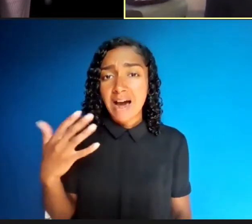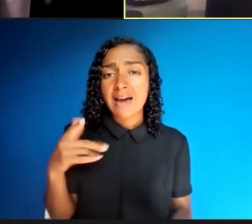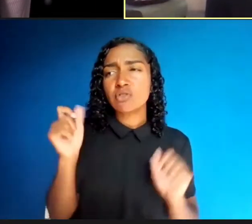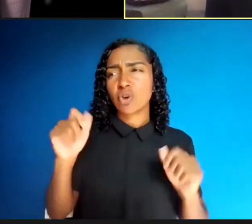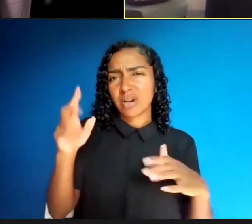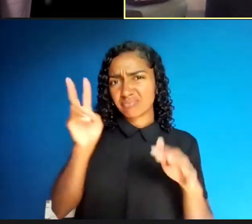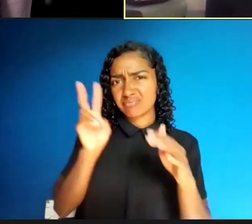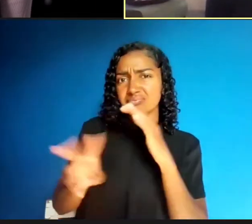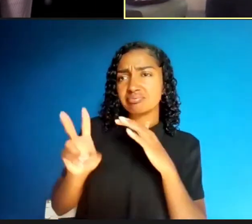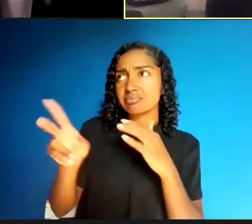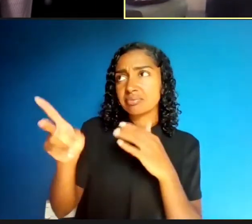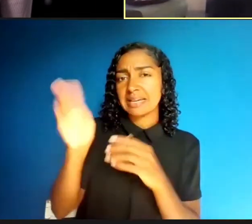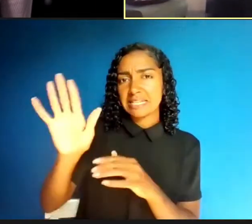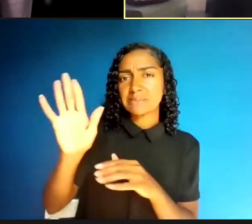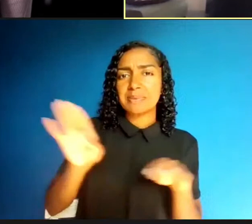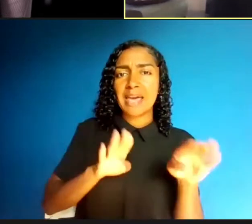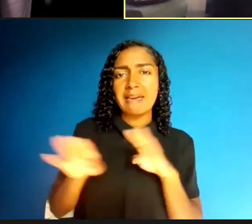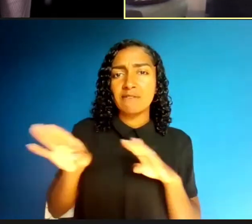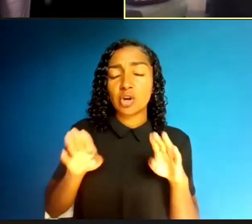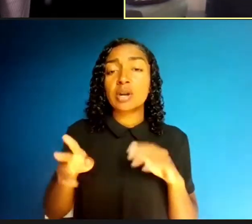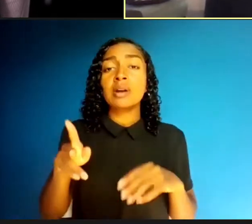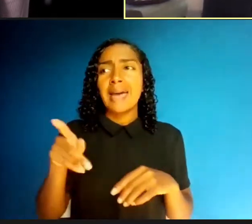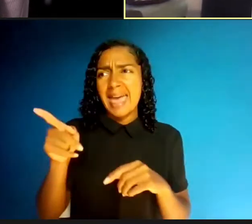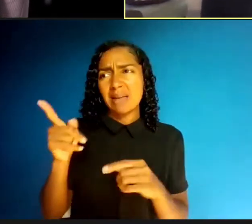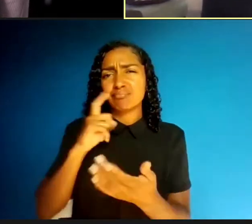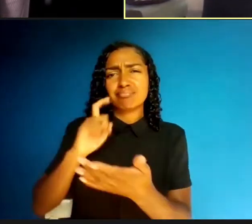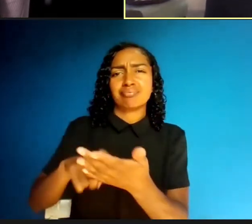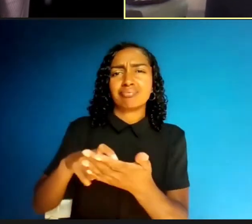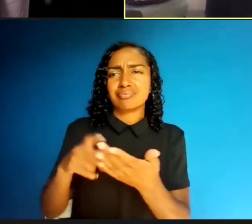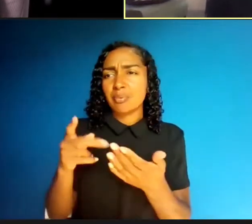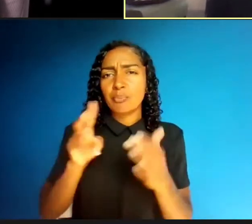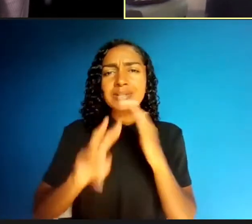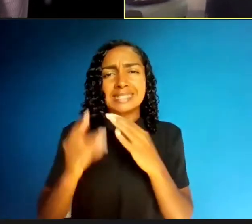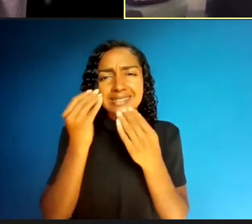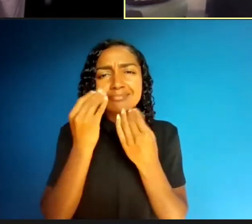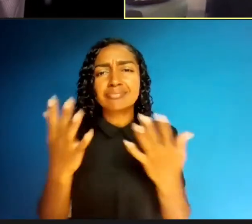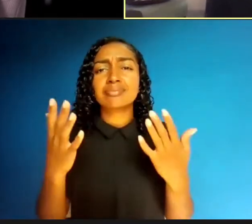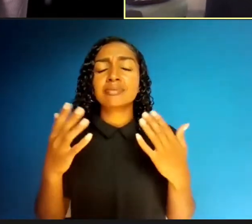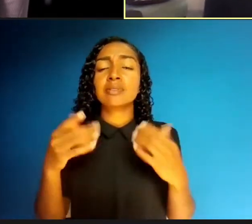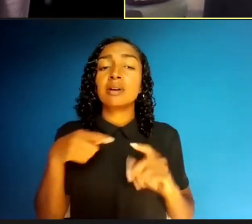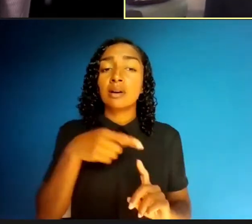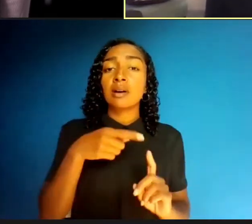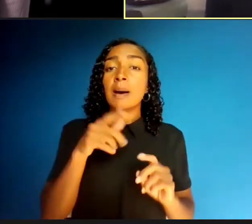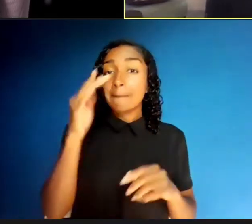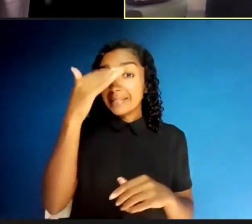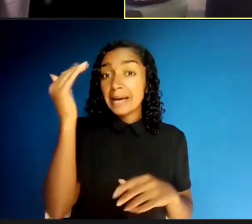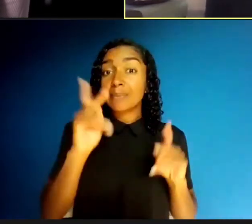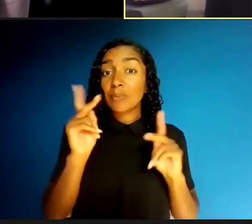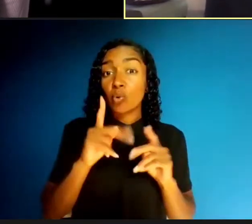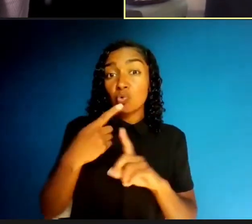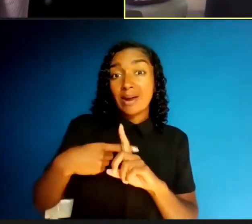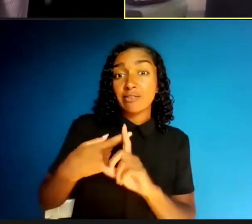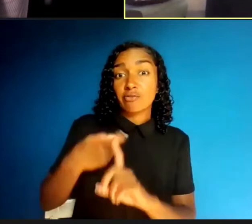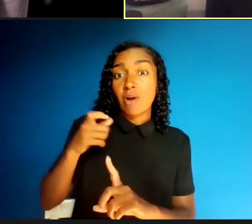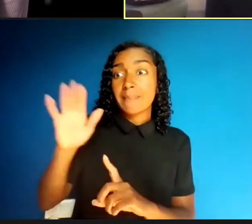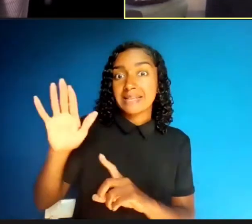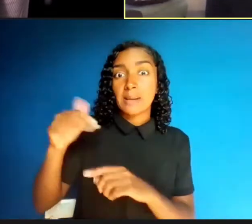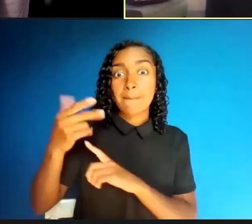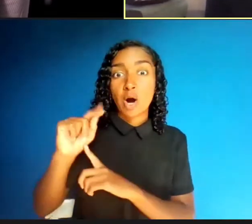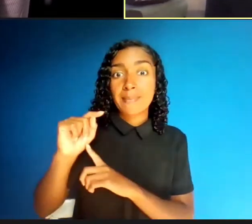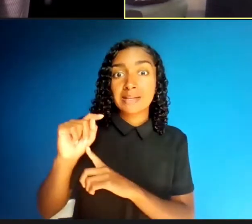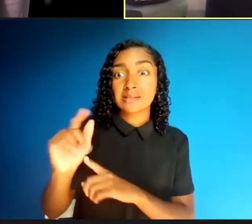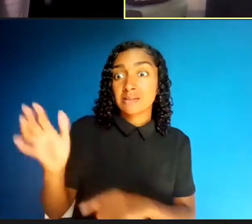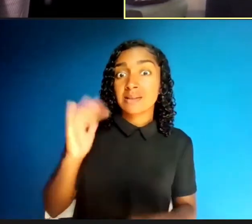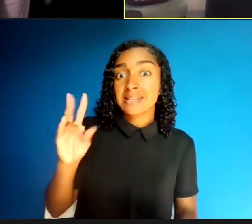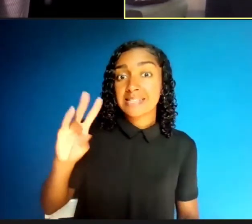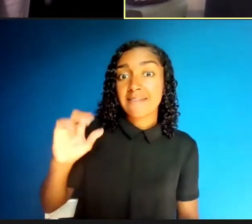in his buildings in 1973 could have told us this. Not could have, did tell us this. We didn't listen to those people. And